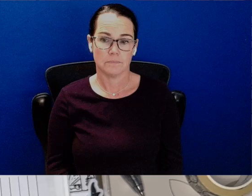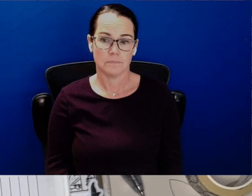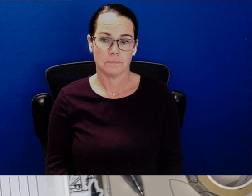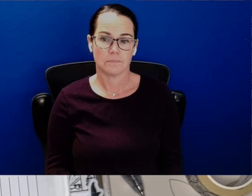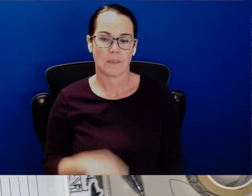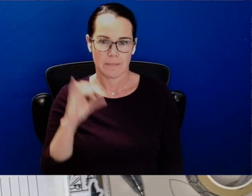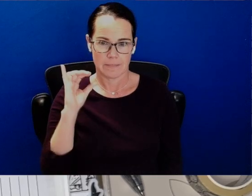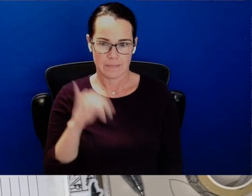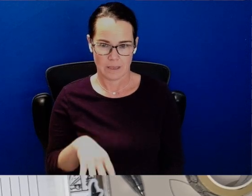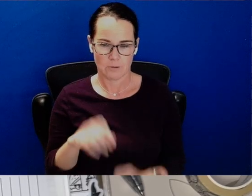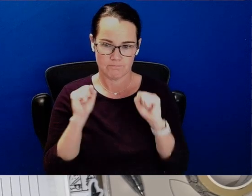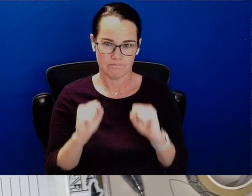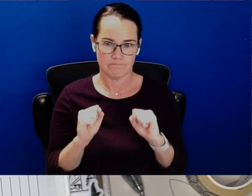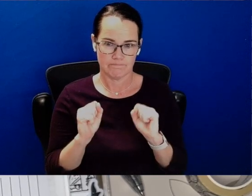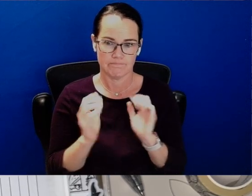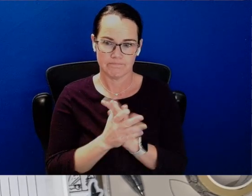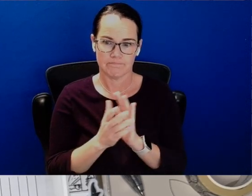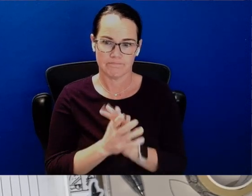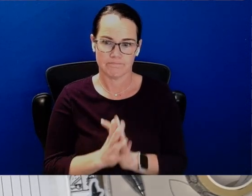There we go.